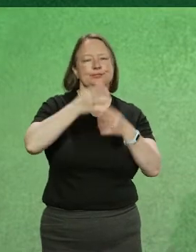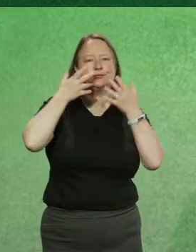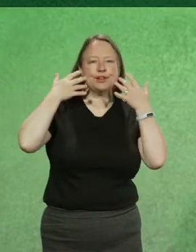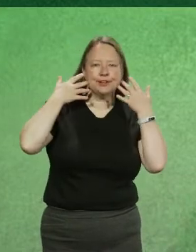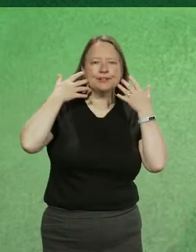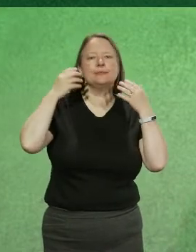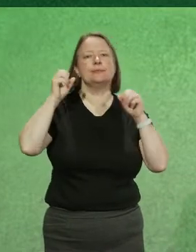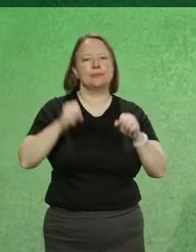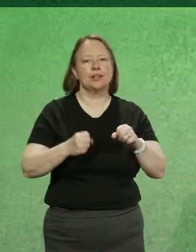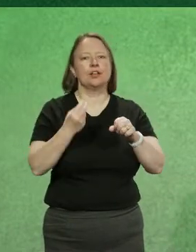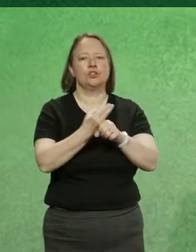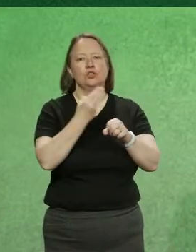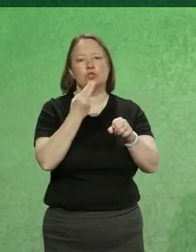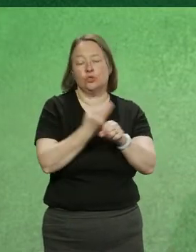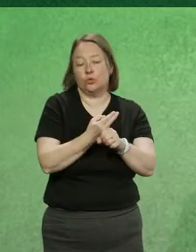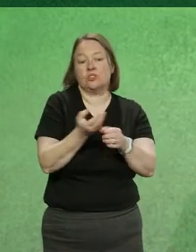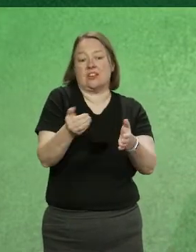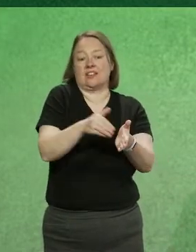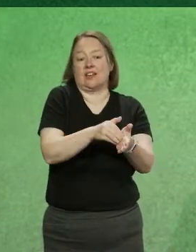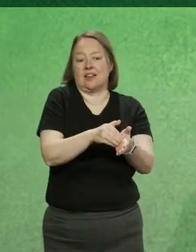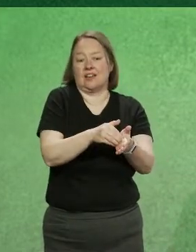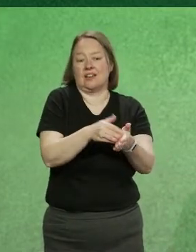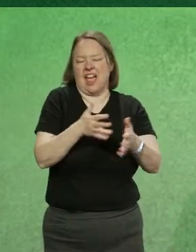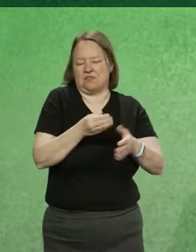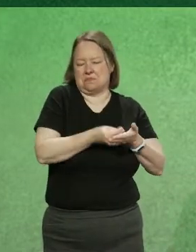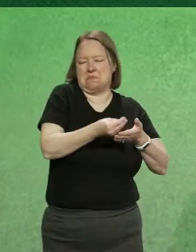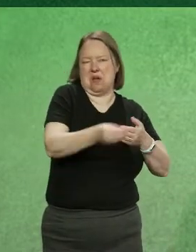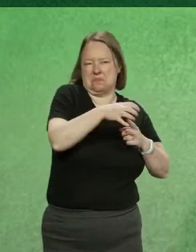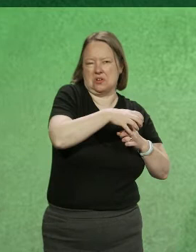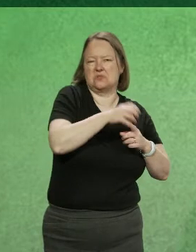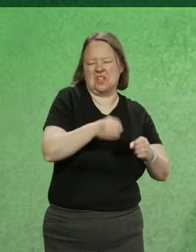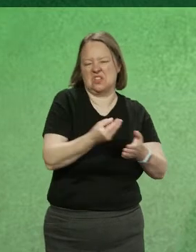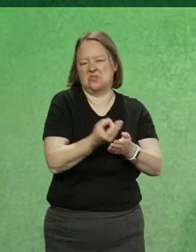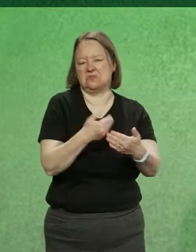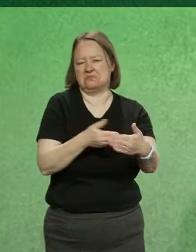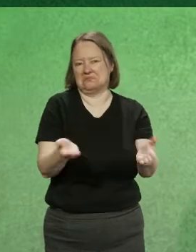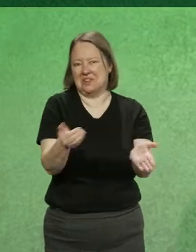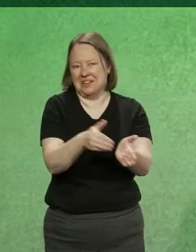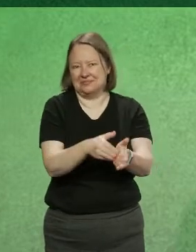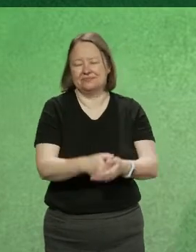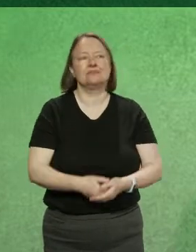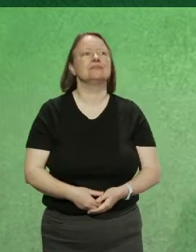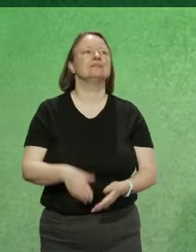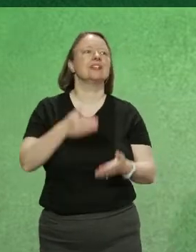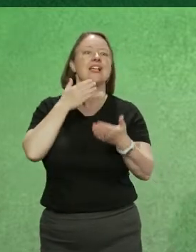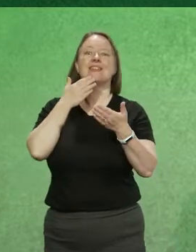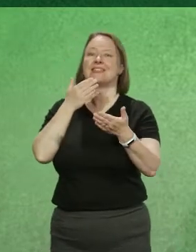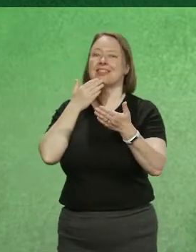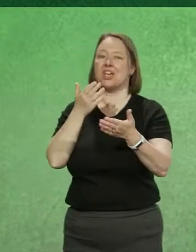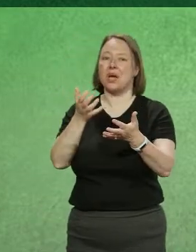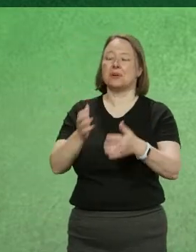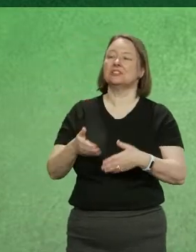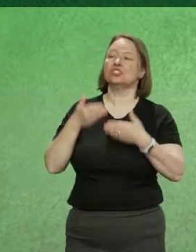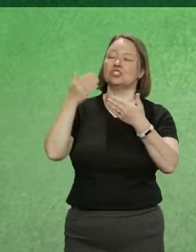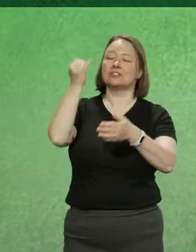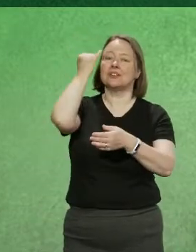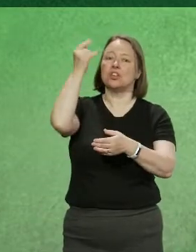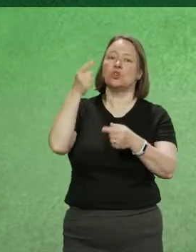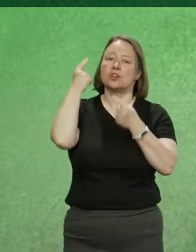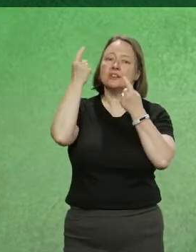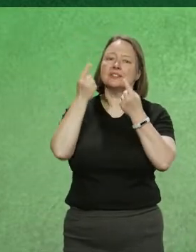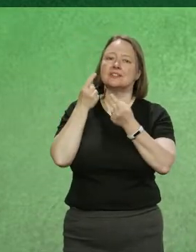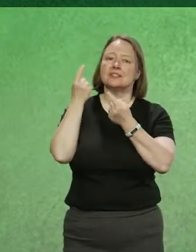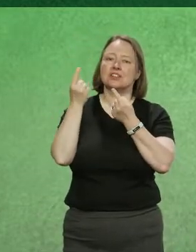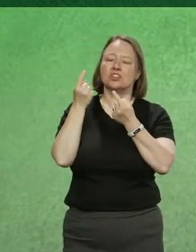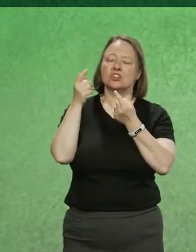them even after they have purchased their mushrooms. Thank you. I would just suggest that you consider